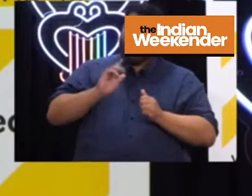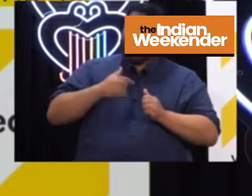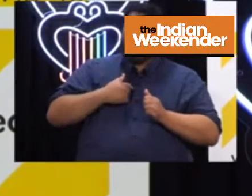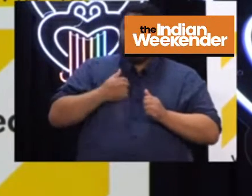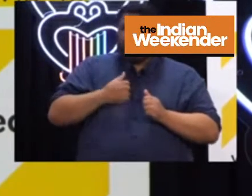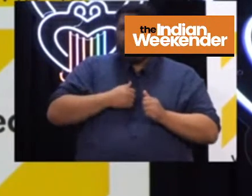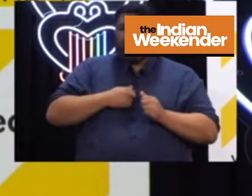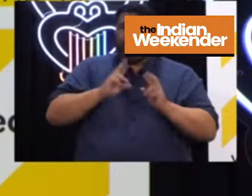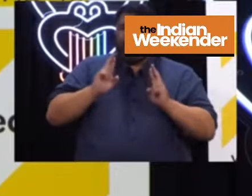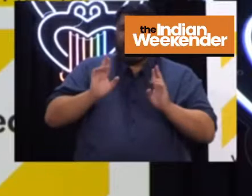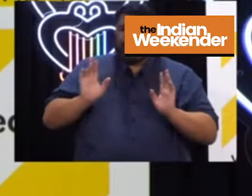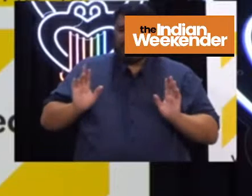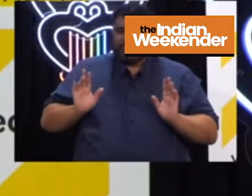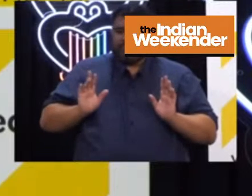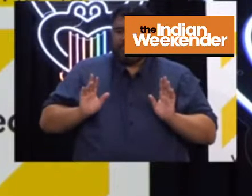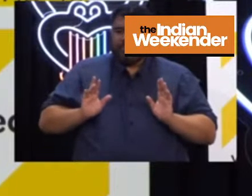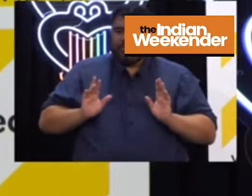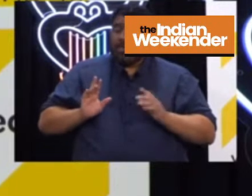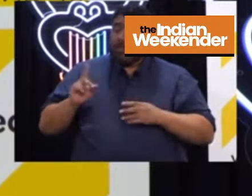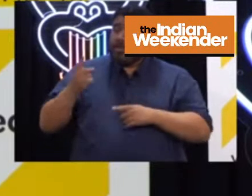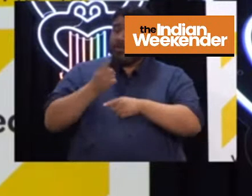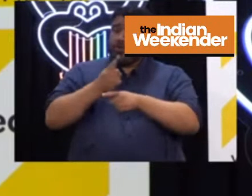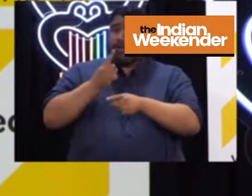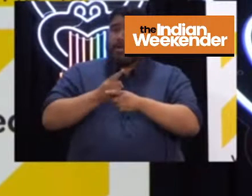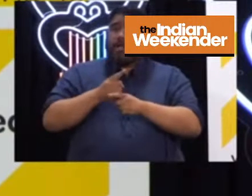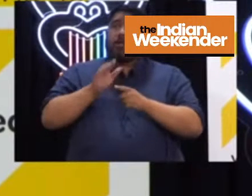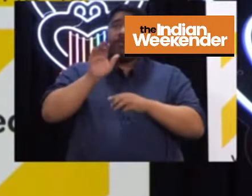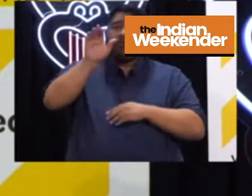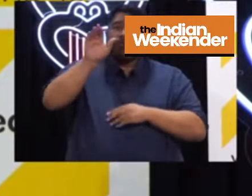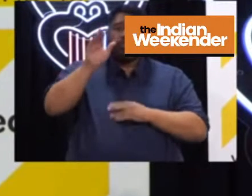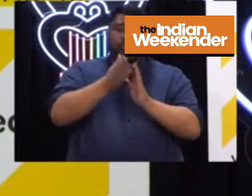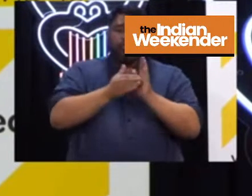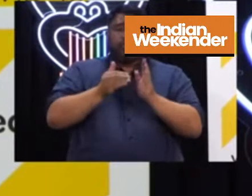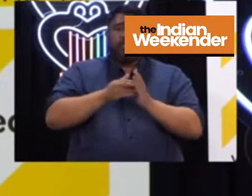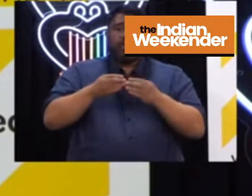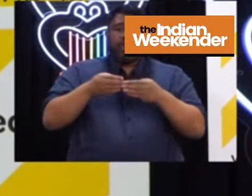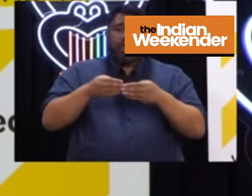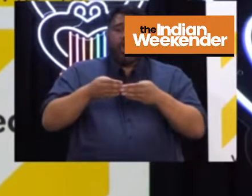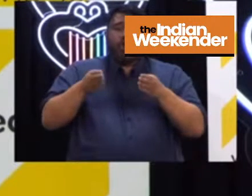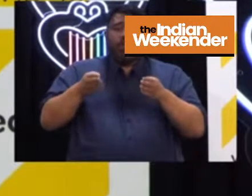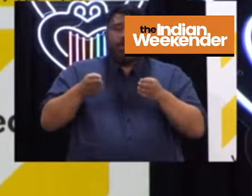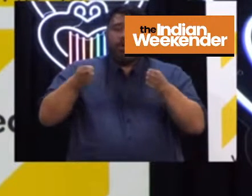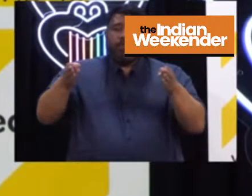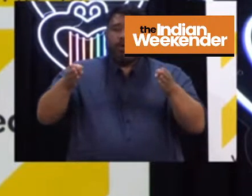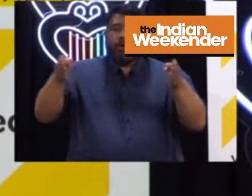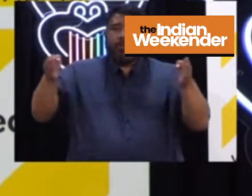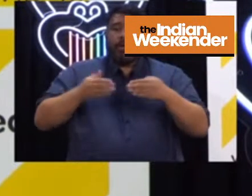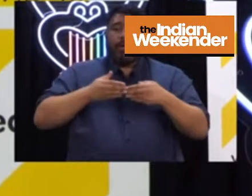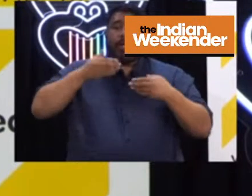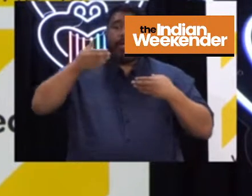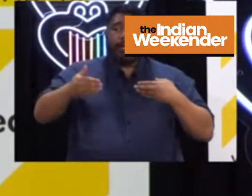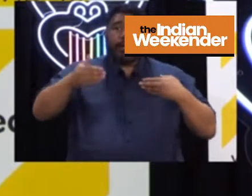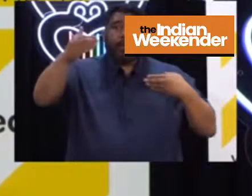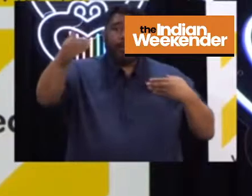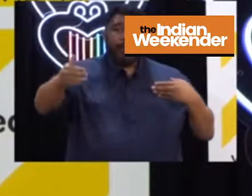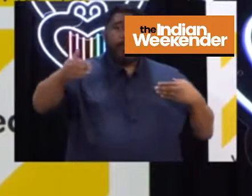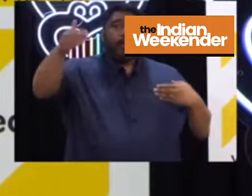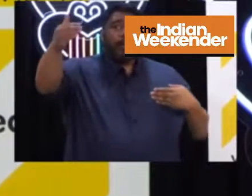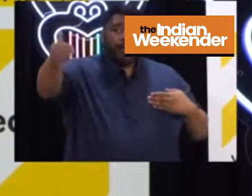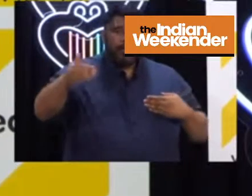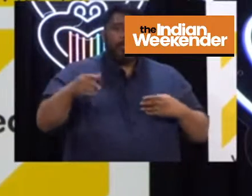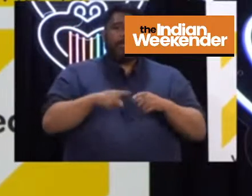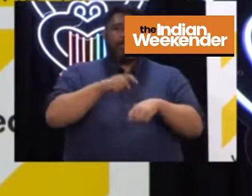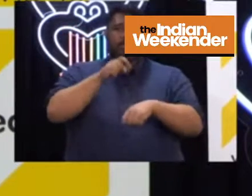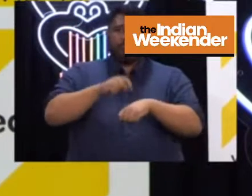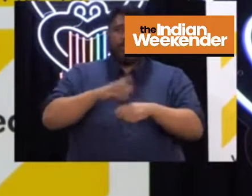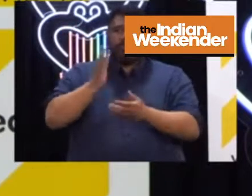planned phased reopening of the border when it's pretty much considered it would be inevitable that we would have cases in the Well, actually, no,